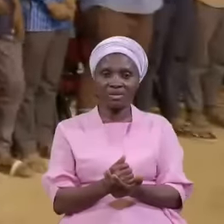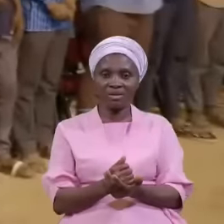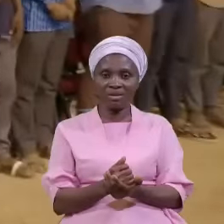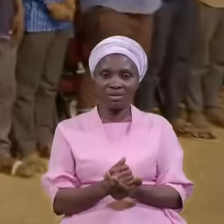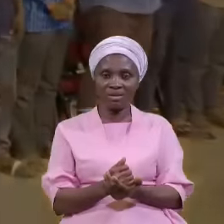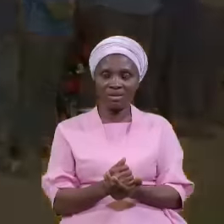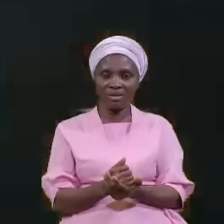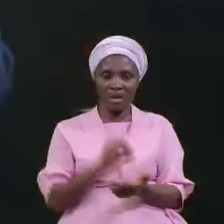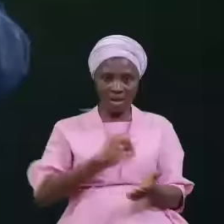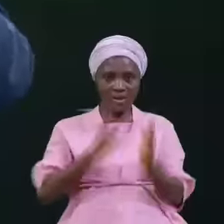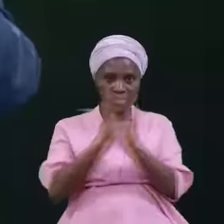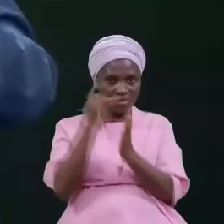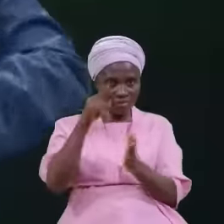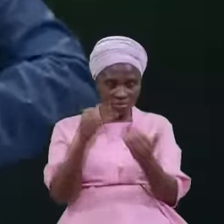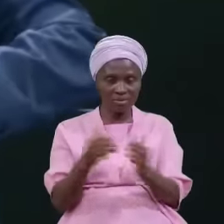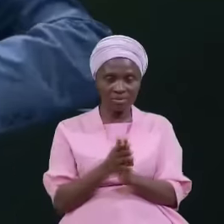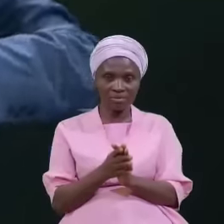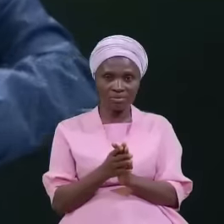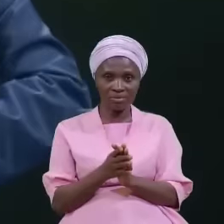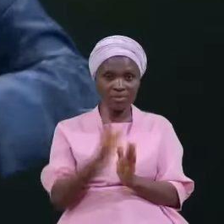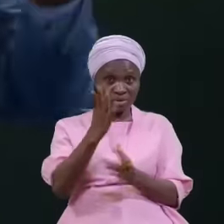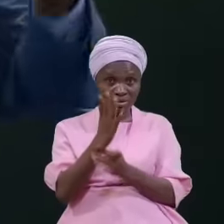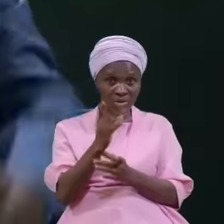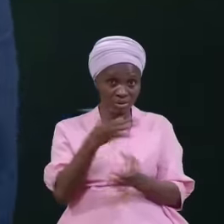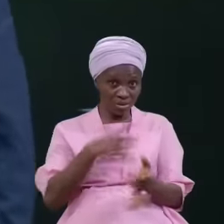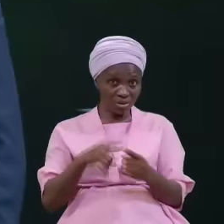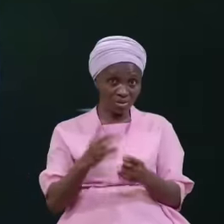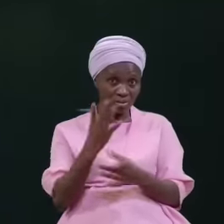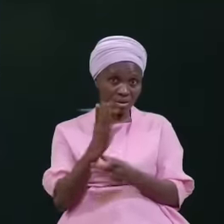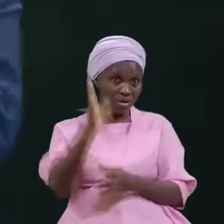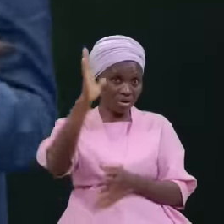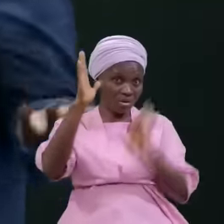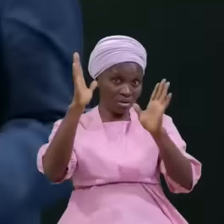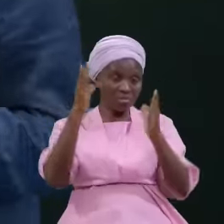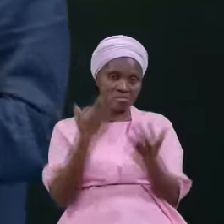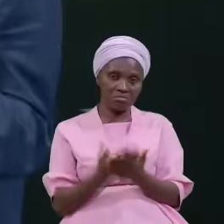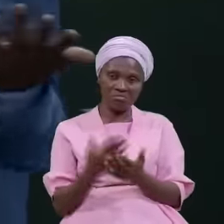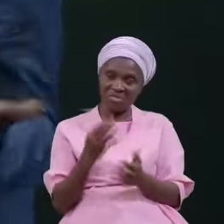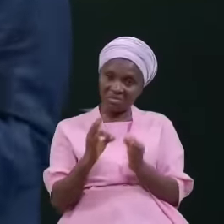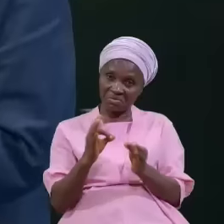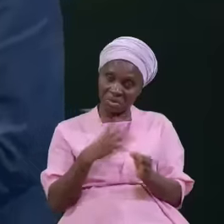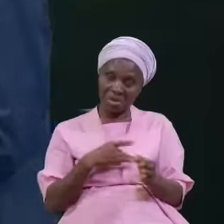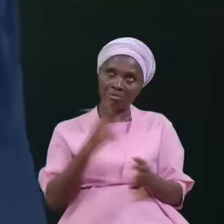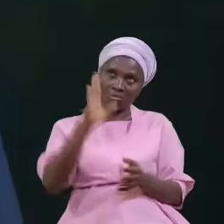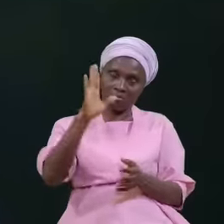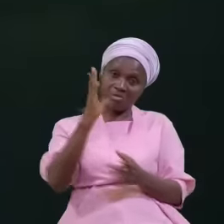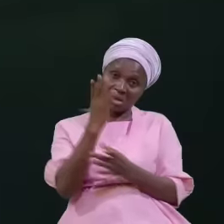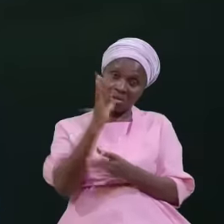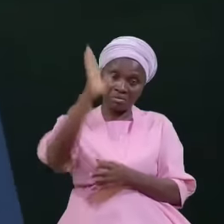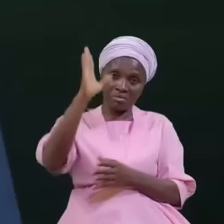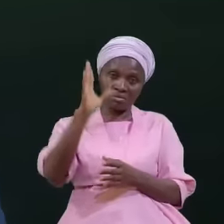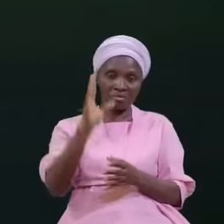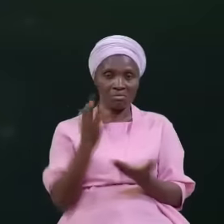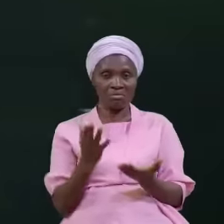you now. If you want to raise your hand, okay. If you just want to lay your hand upon yourself, okay. God does it in